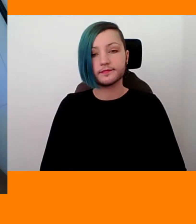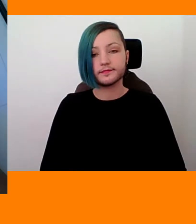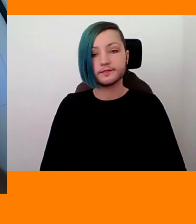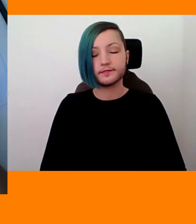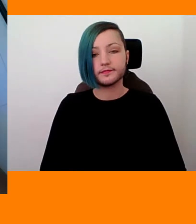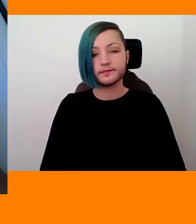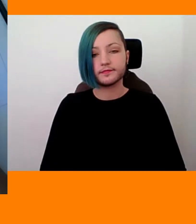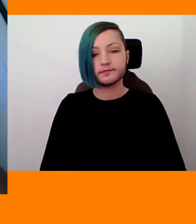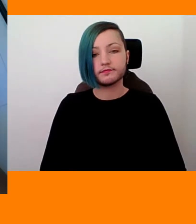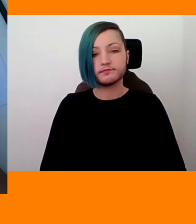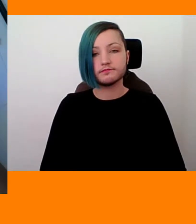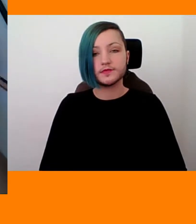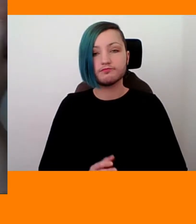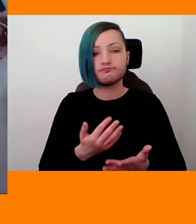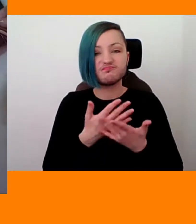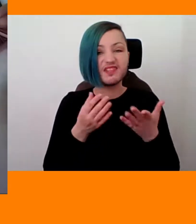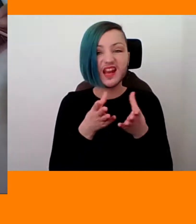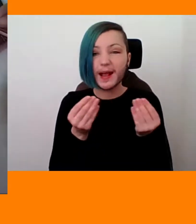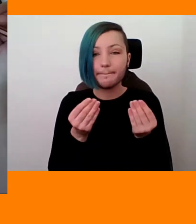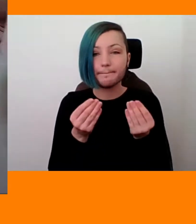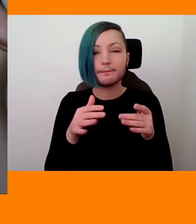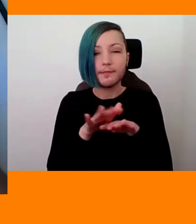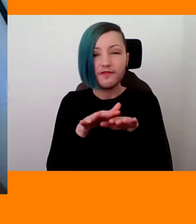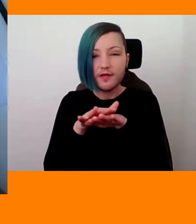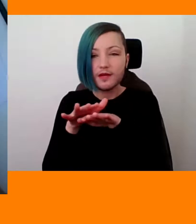So just fill in those gaps.